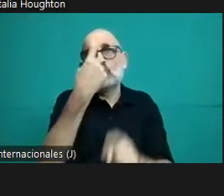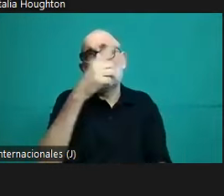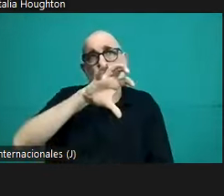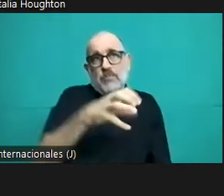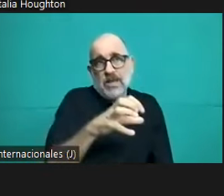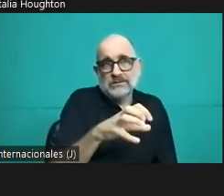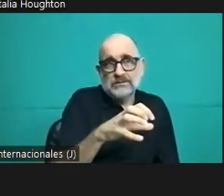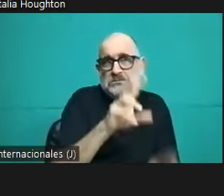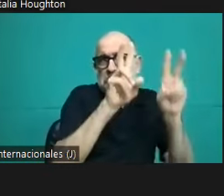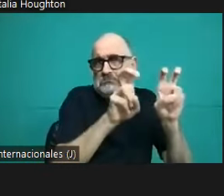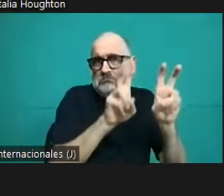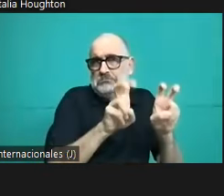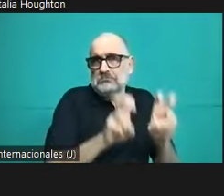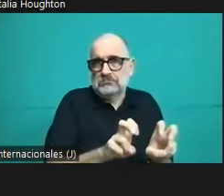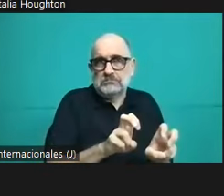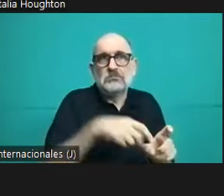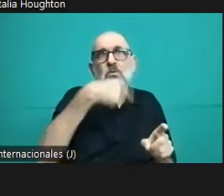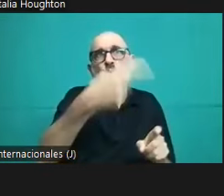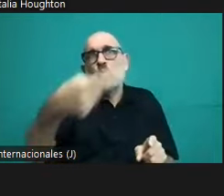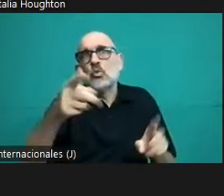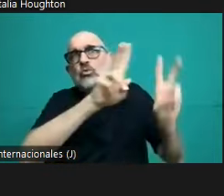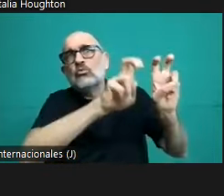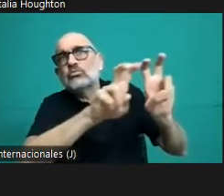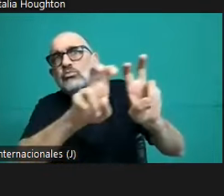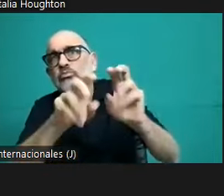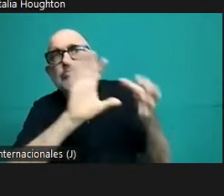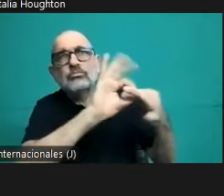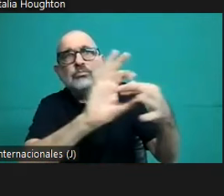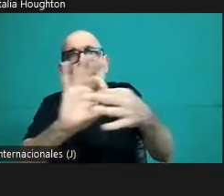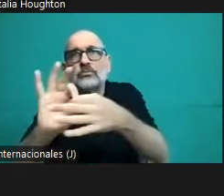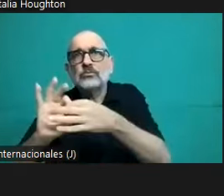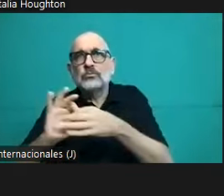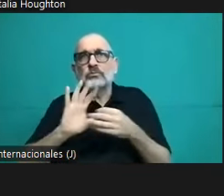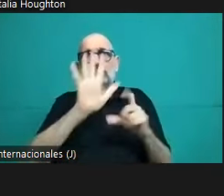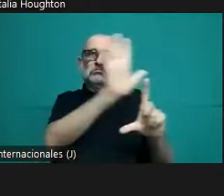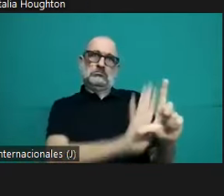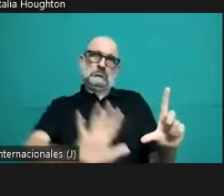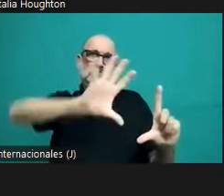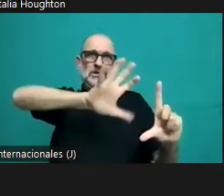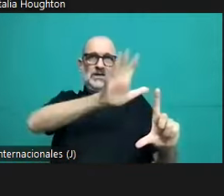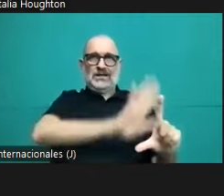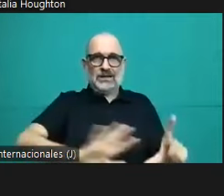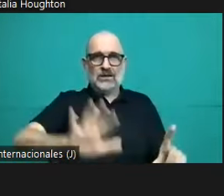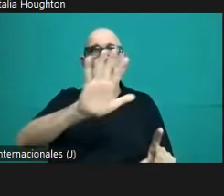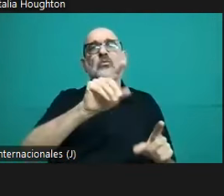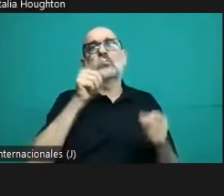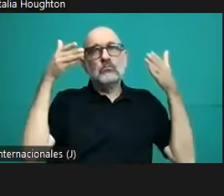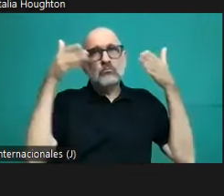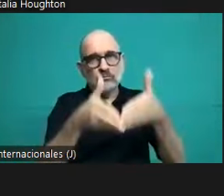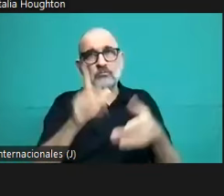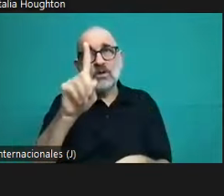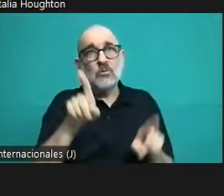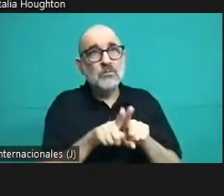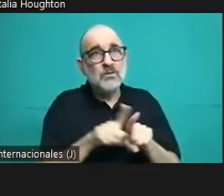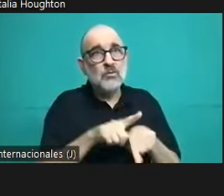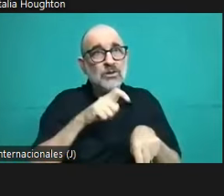we're focused on the country as a whole, but in others on a particular region. And there was